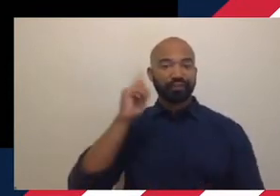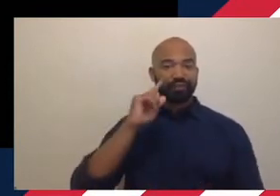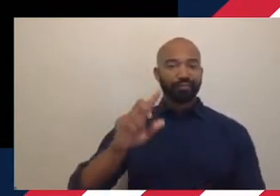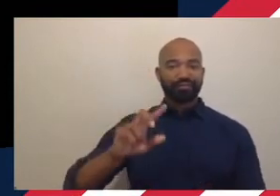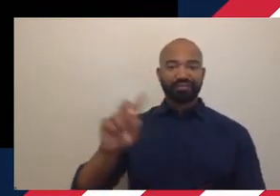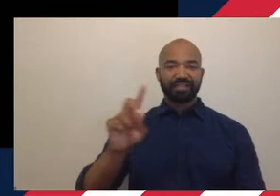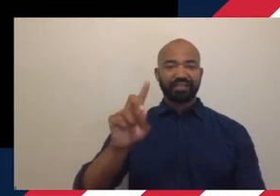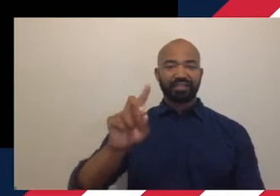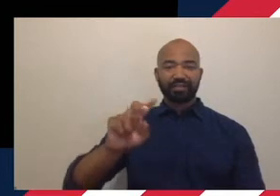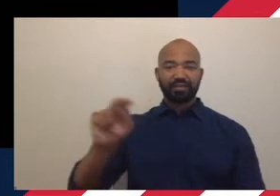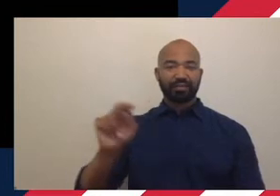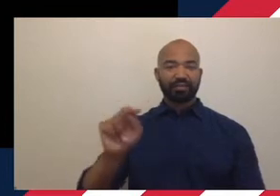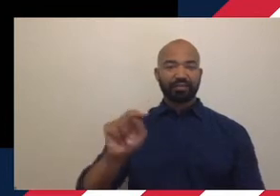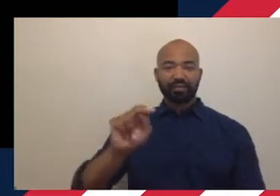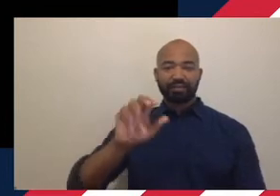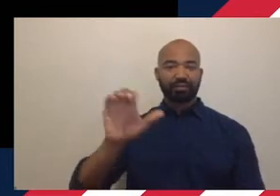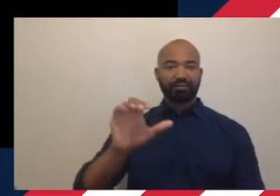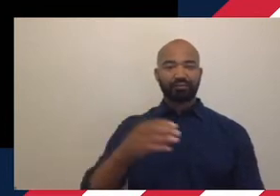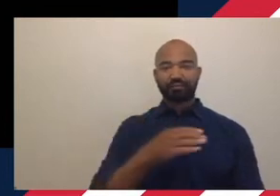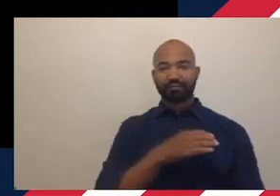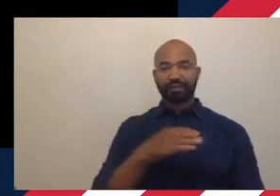National Convention Committee